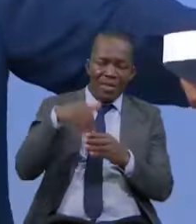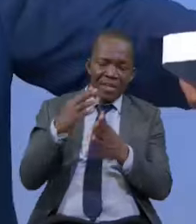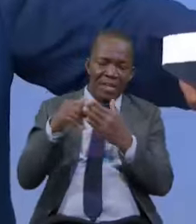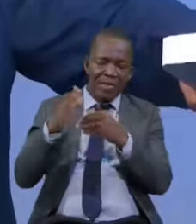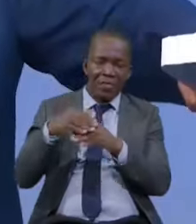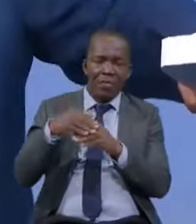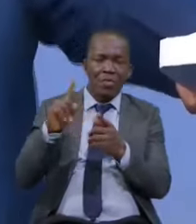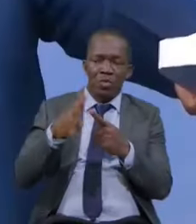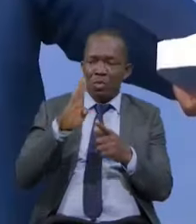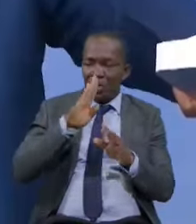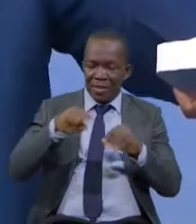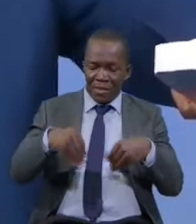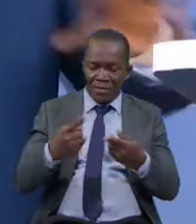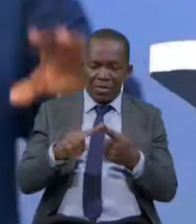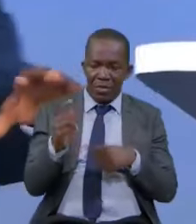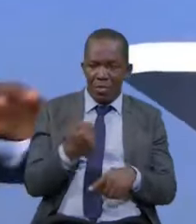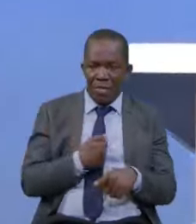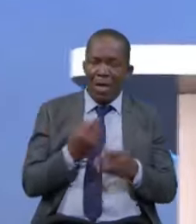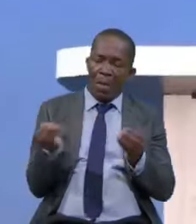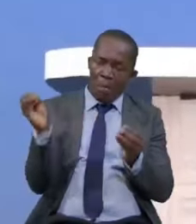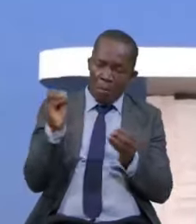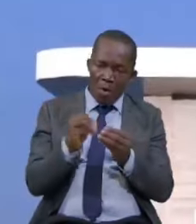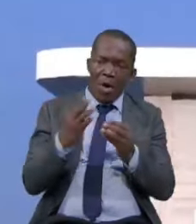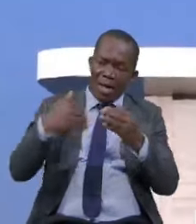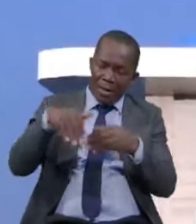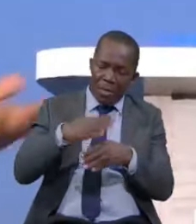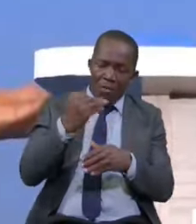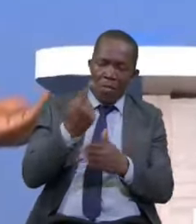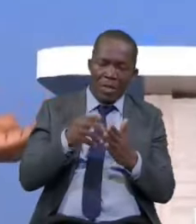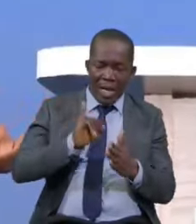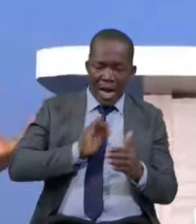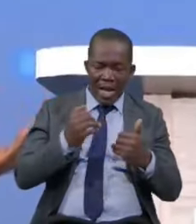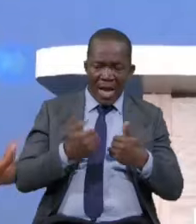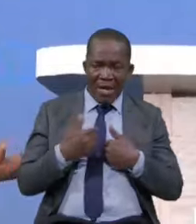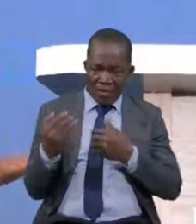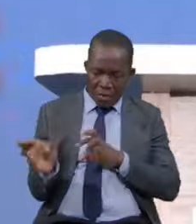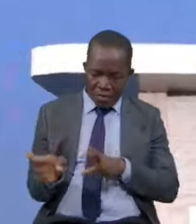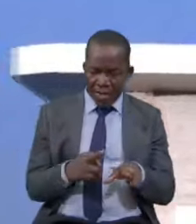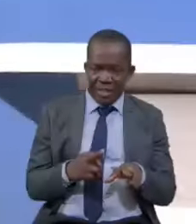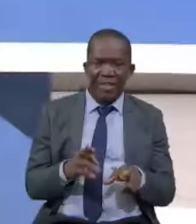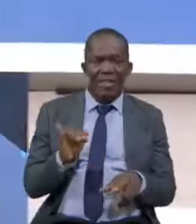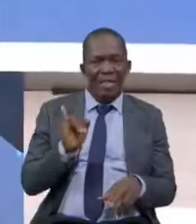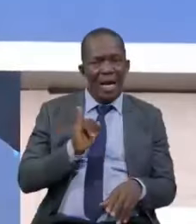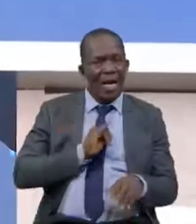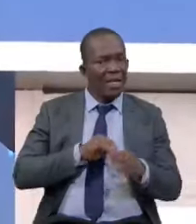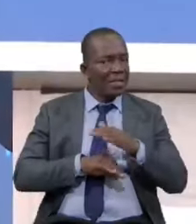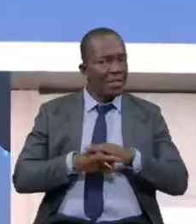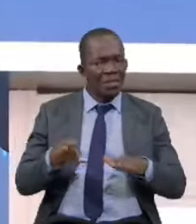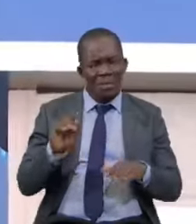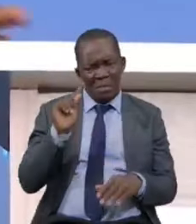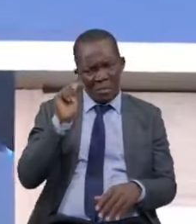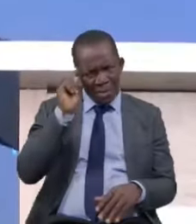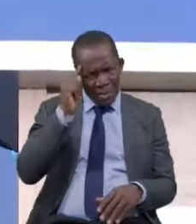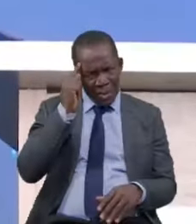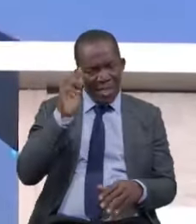above what I've got. And he said, therefore, I don't think I've got everything that heaven has to